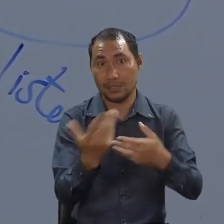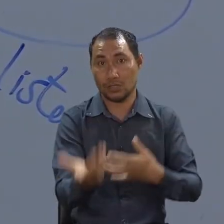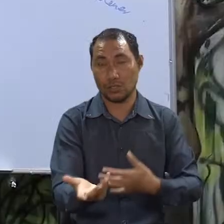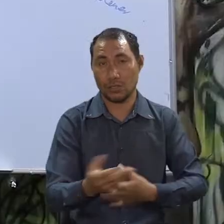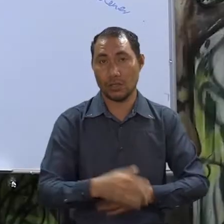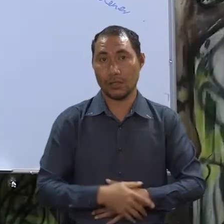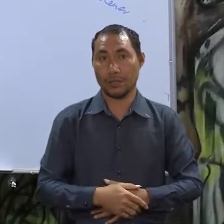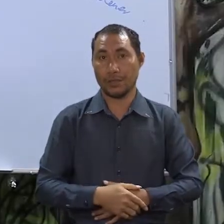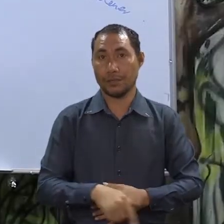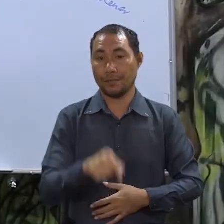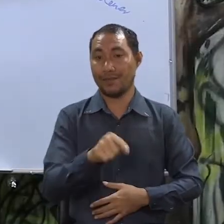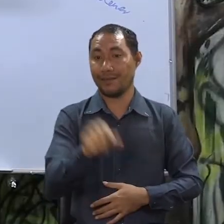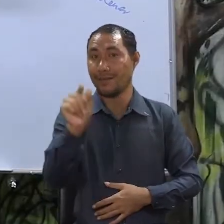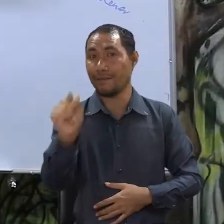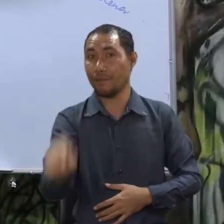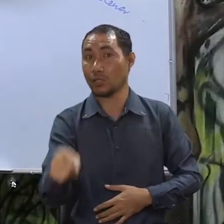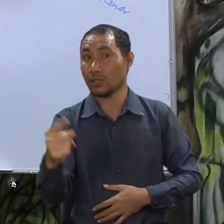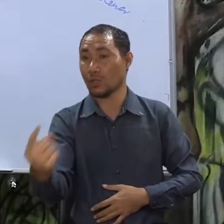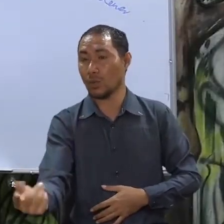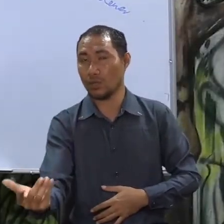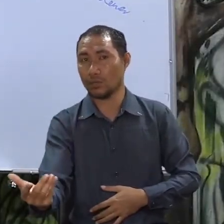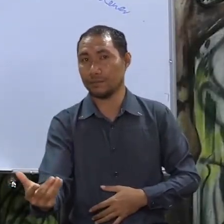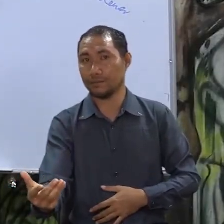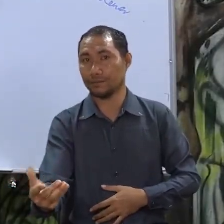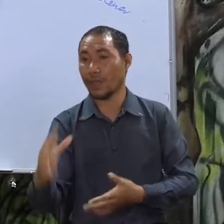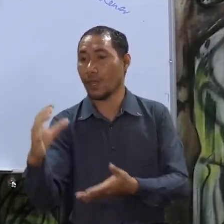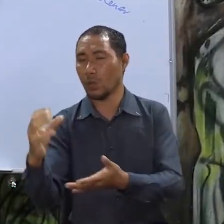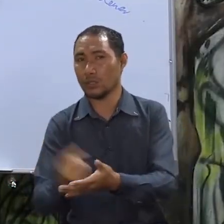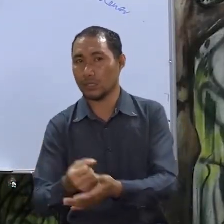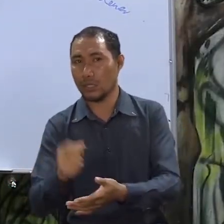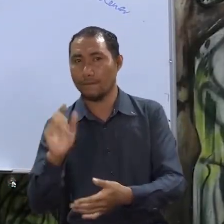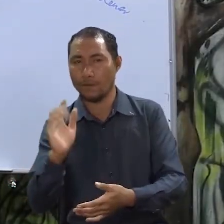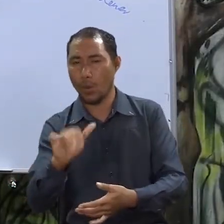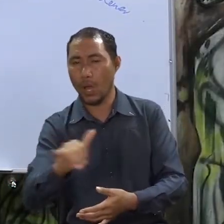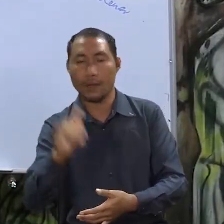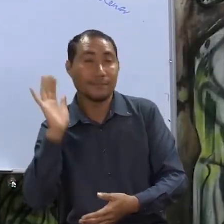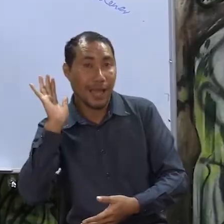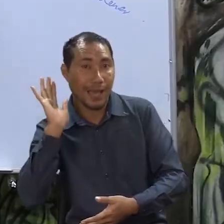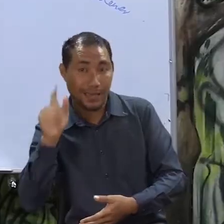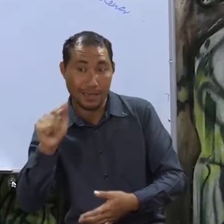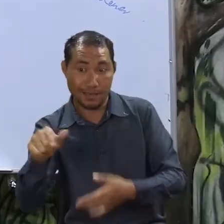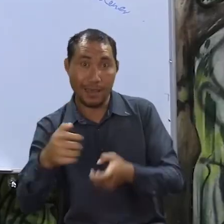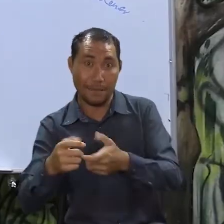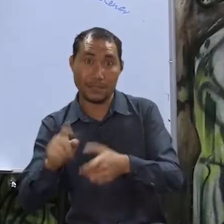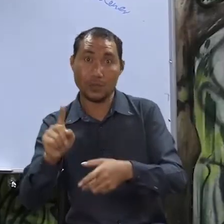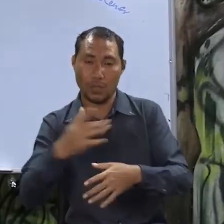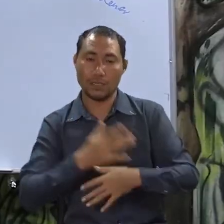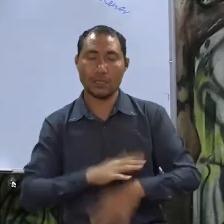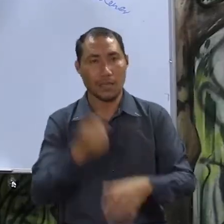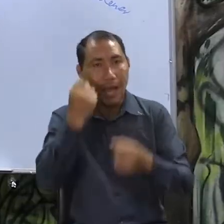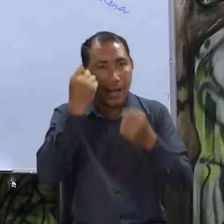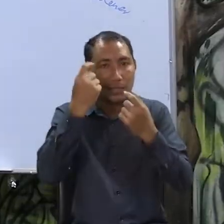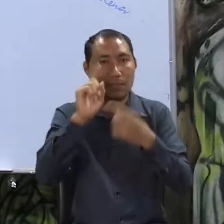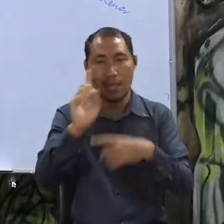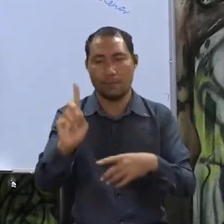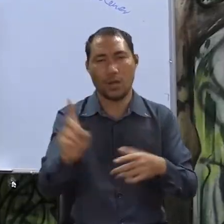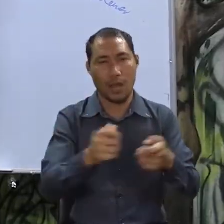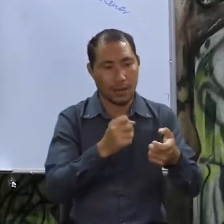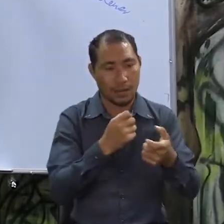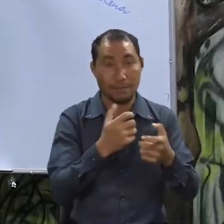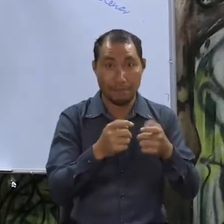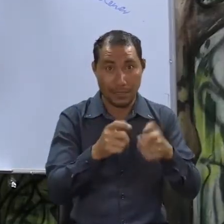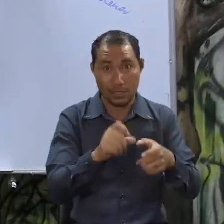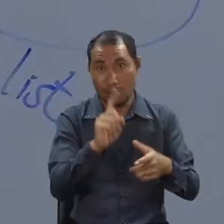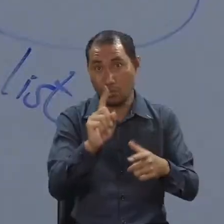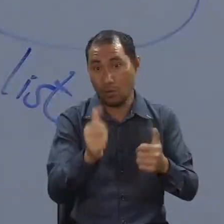The person that is receiving the message needs to understand the message that you have sent.